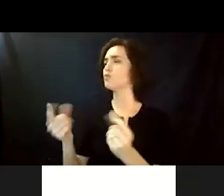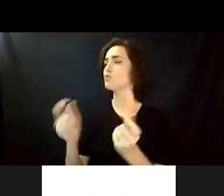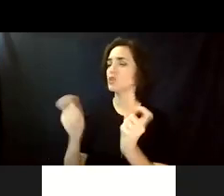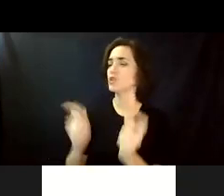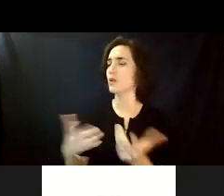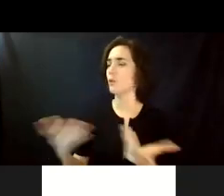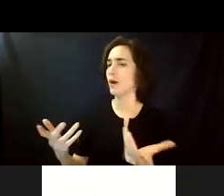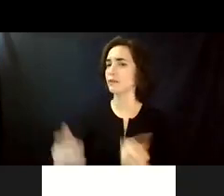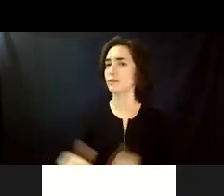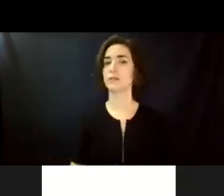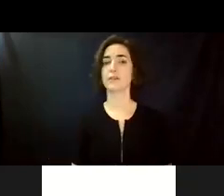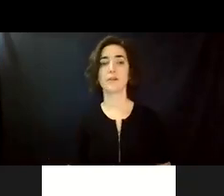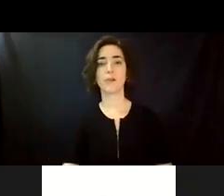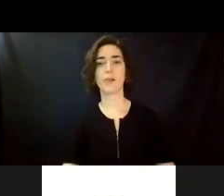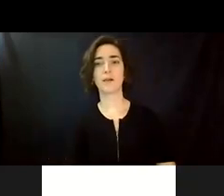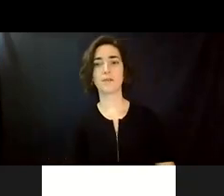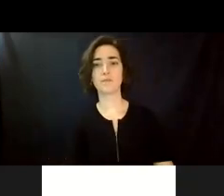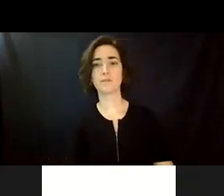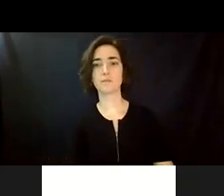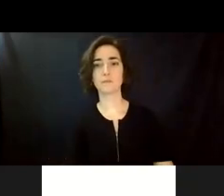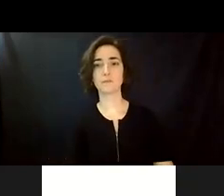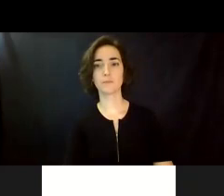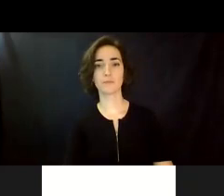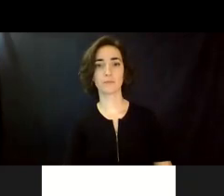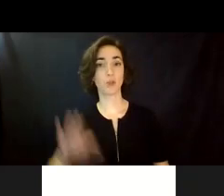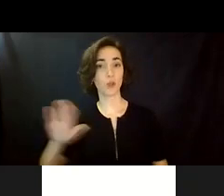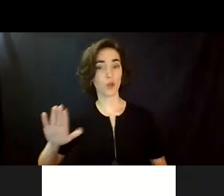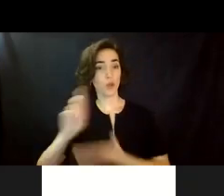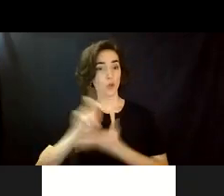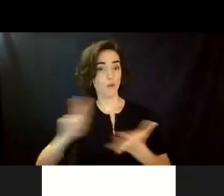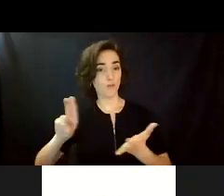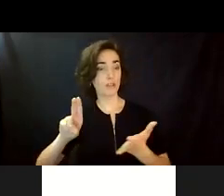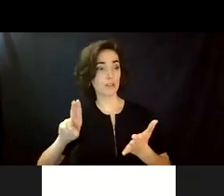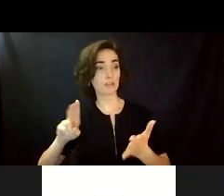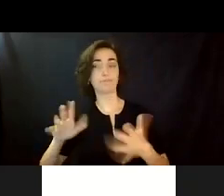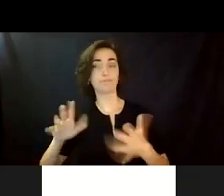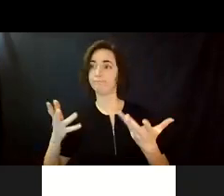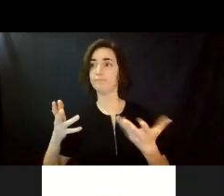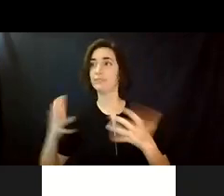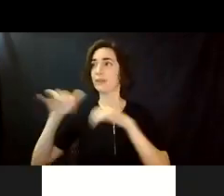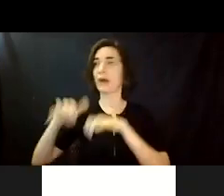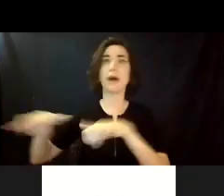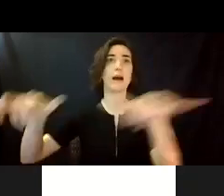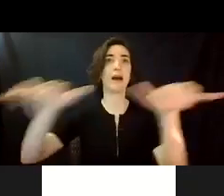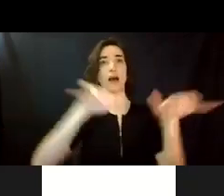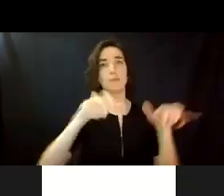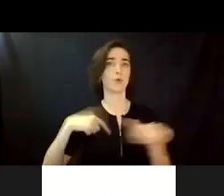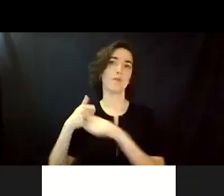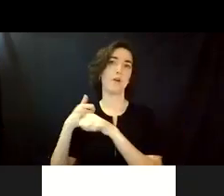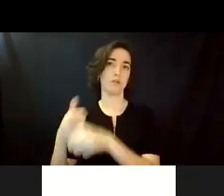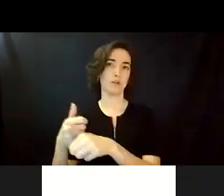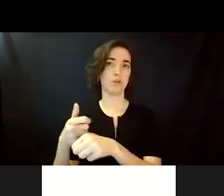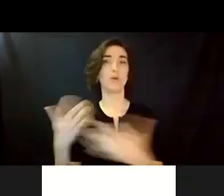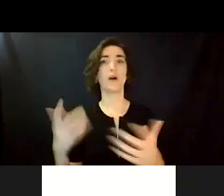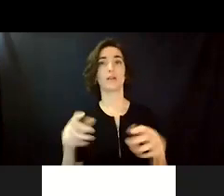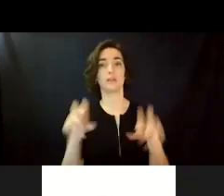we are following the university's protocol, which I think is pretty standard across the state. We are increasing the social